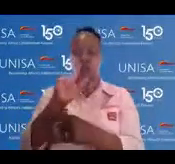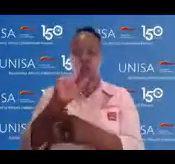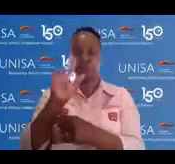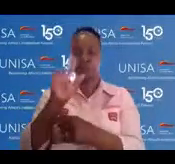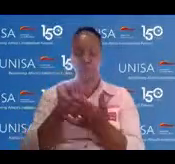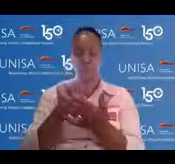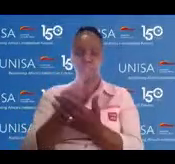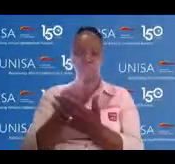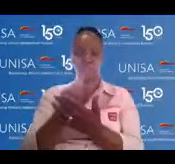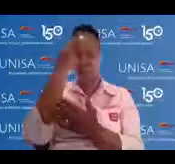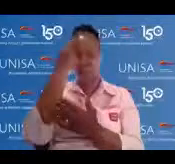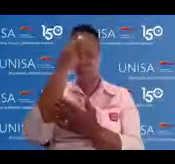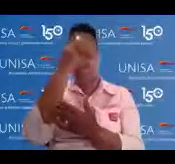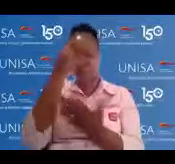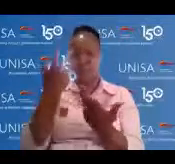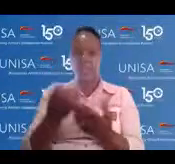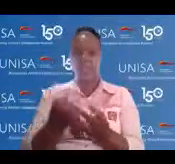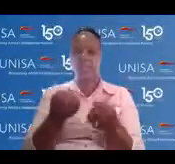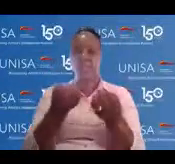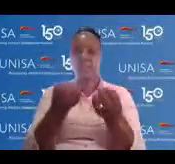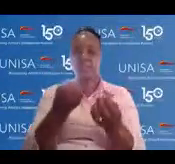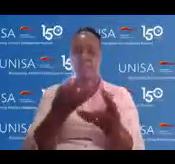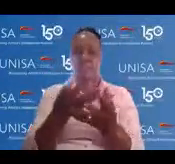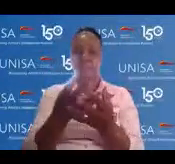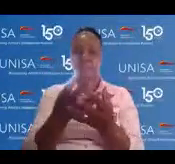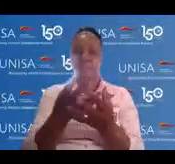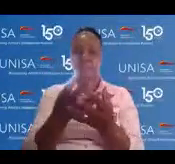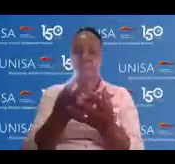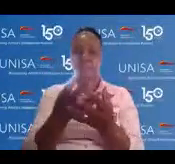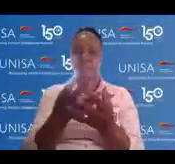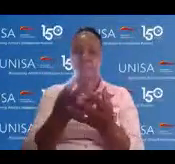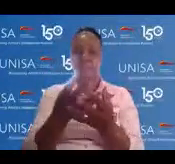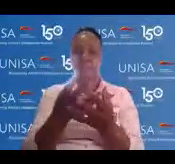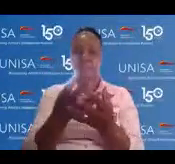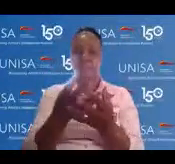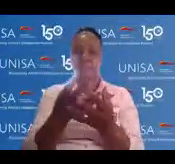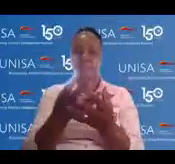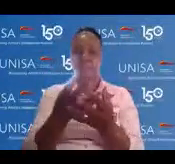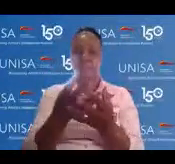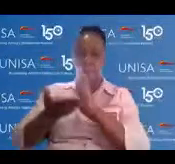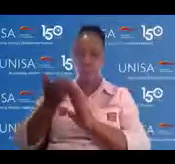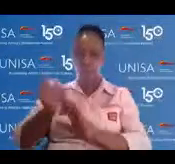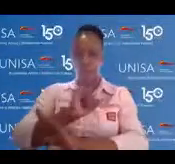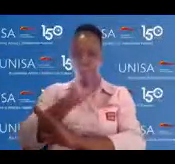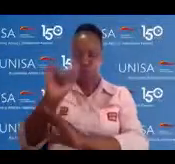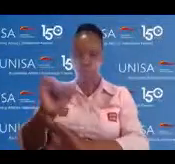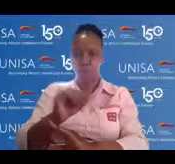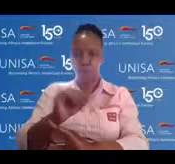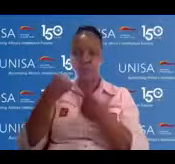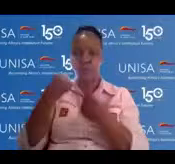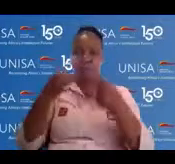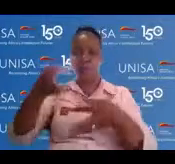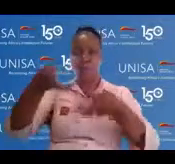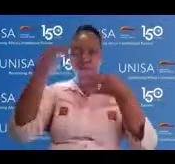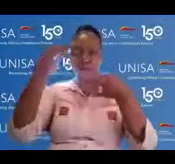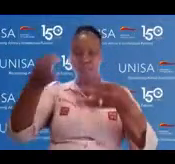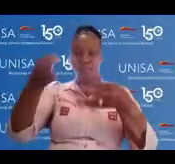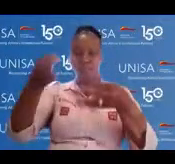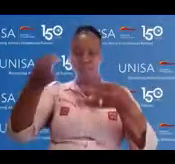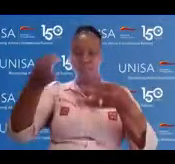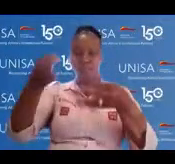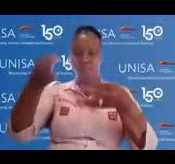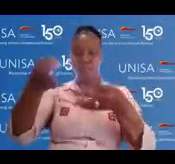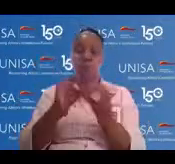o'clock. It gives you a message. Now you need to upload your script. You've got 10 minutes. So what you do is you just click on OK.